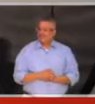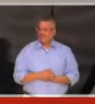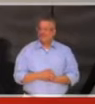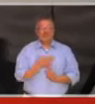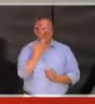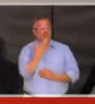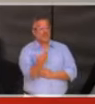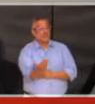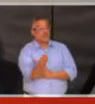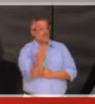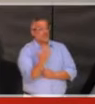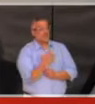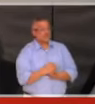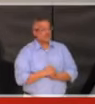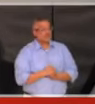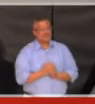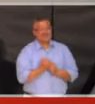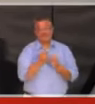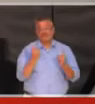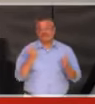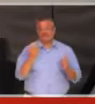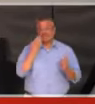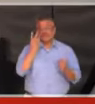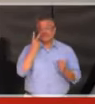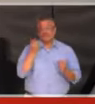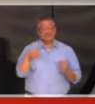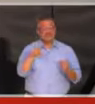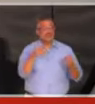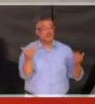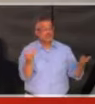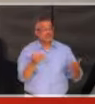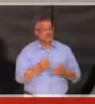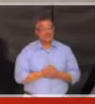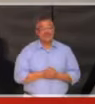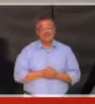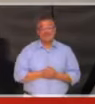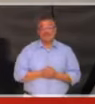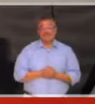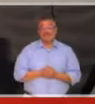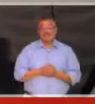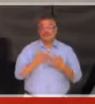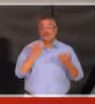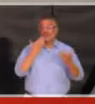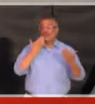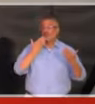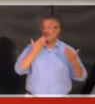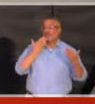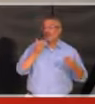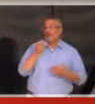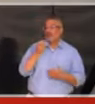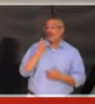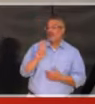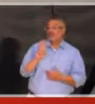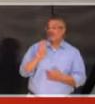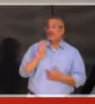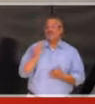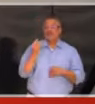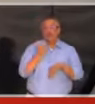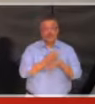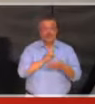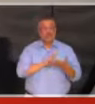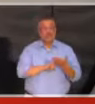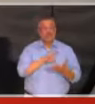Good morning. Good morning, everybody. Good to see you here. I want to thank Governor Newsom for today. He will be signing